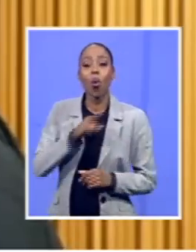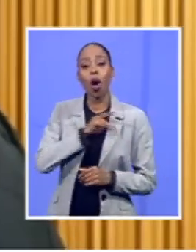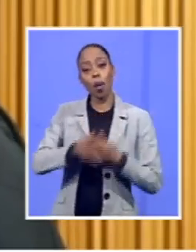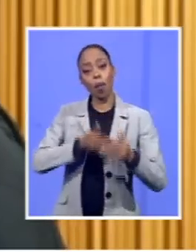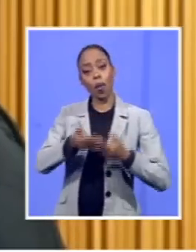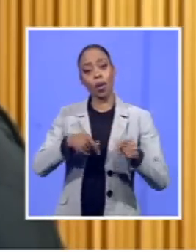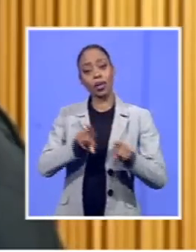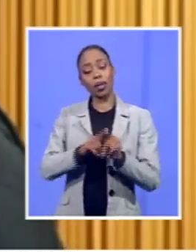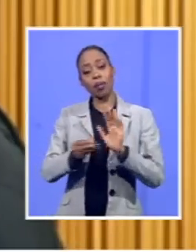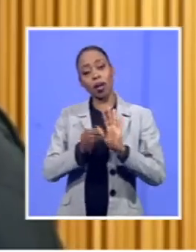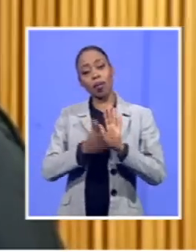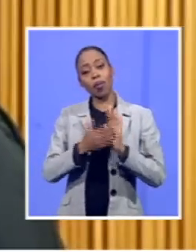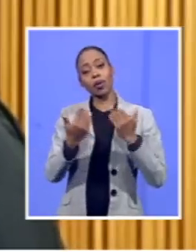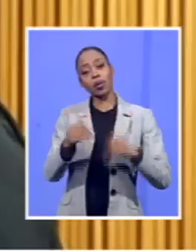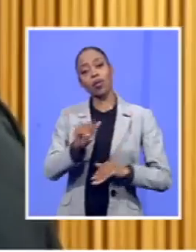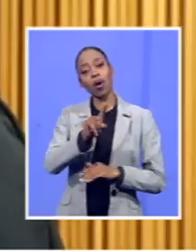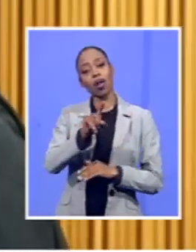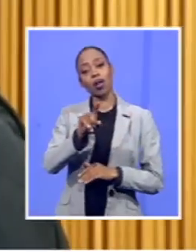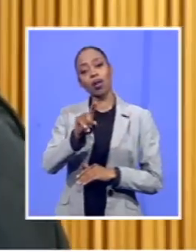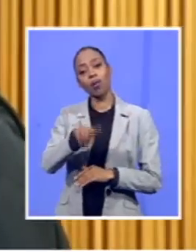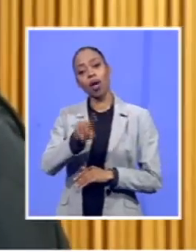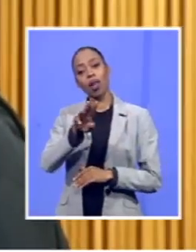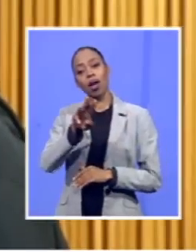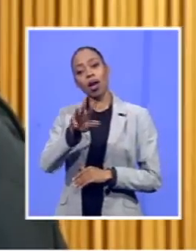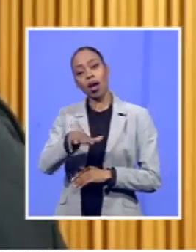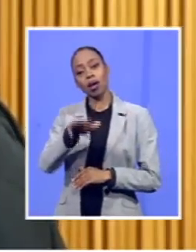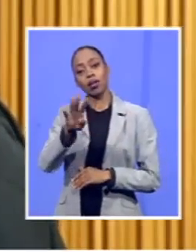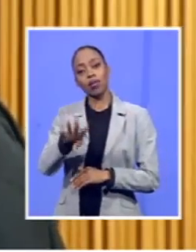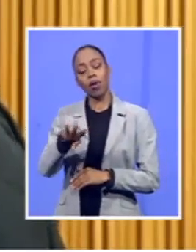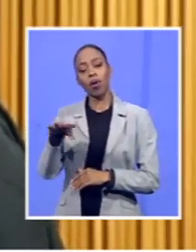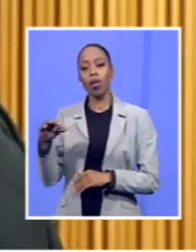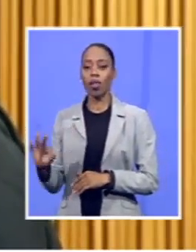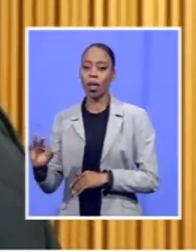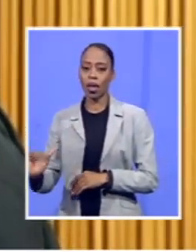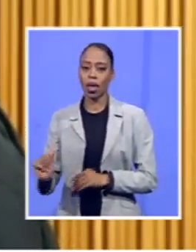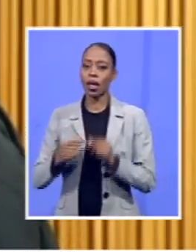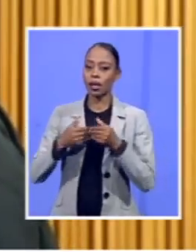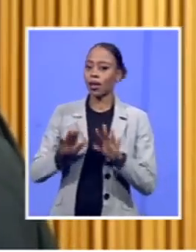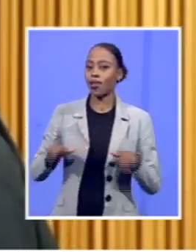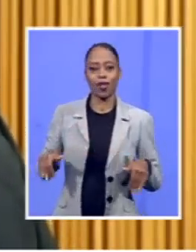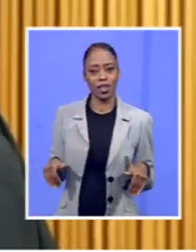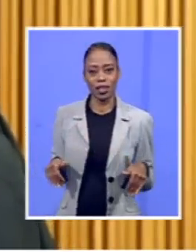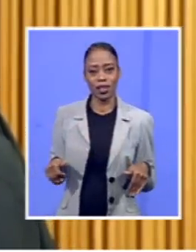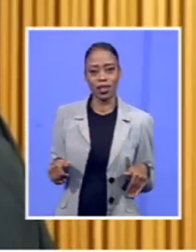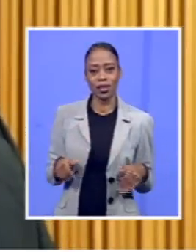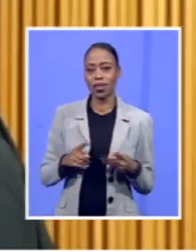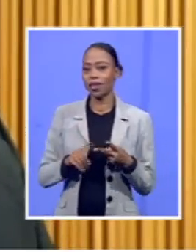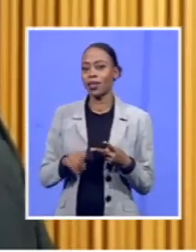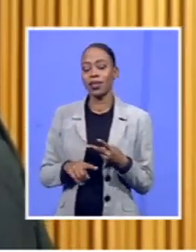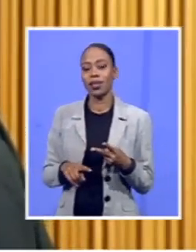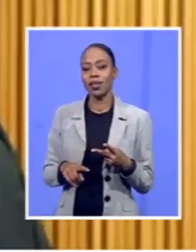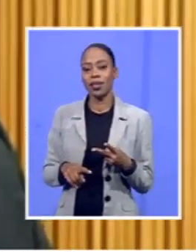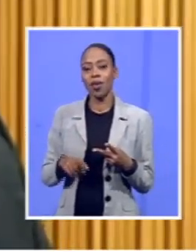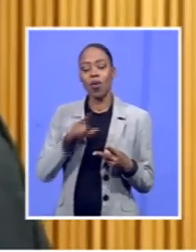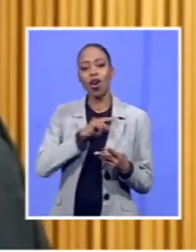proceedings envisaged in Section 194.3a, when properly interpreted, have not yet started. had not yet started on